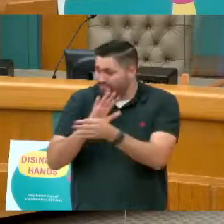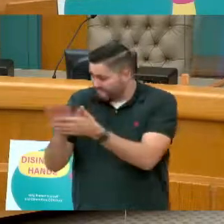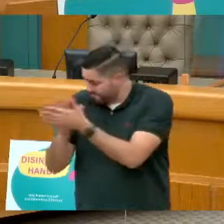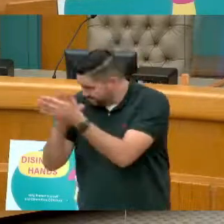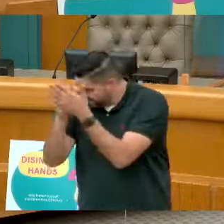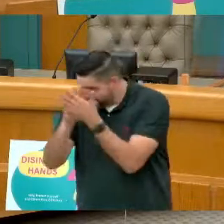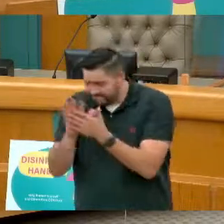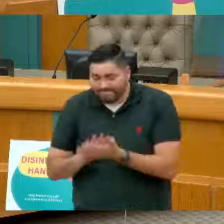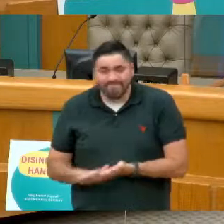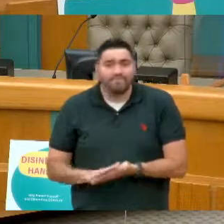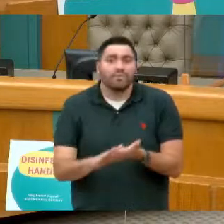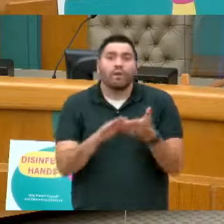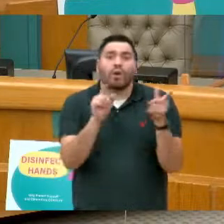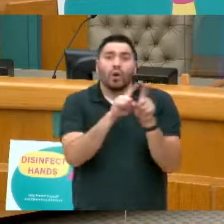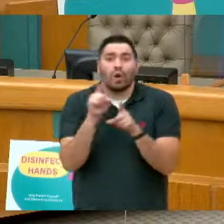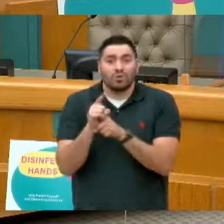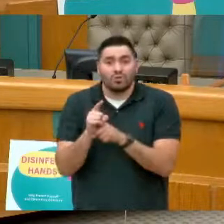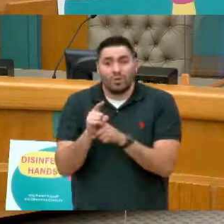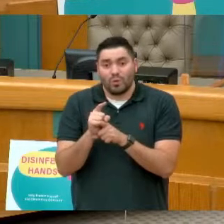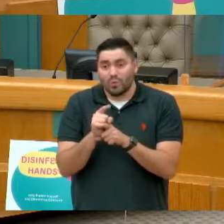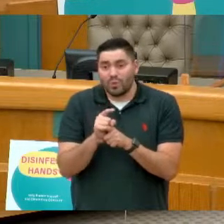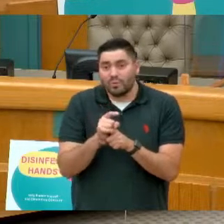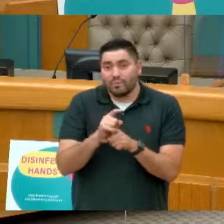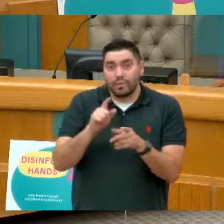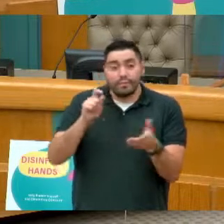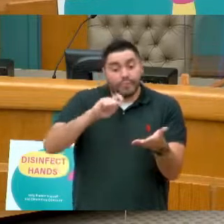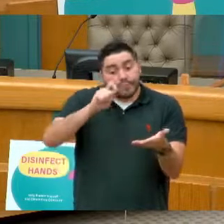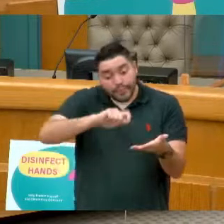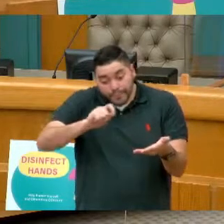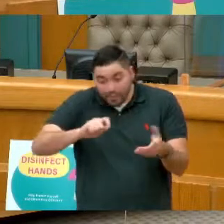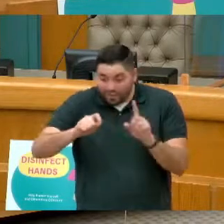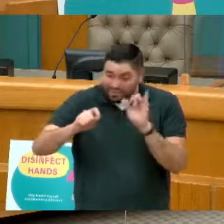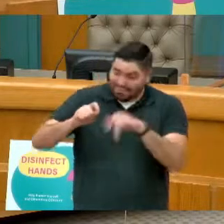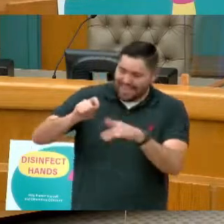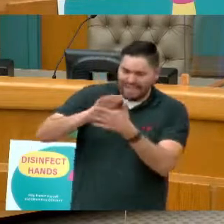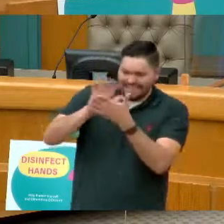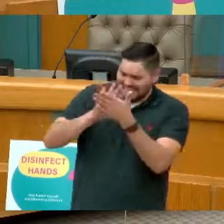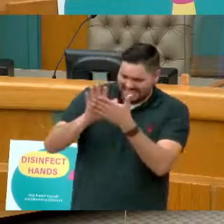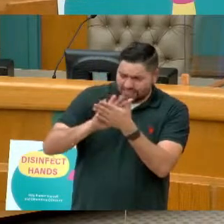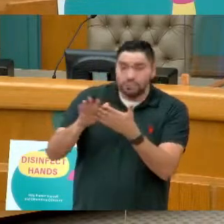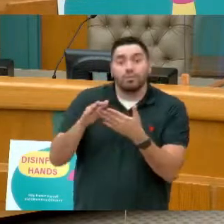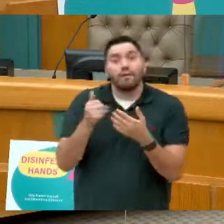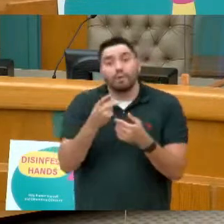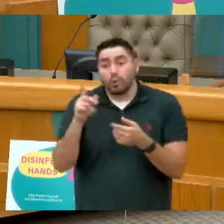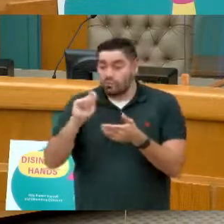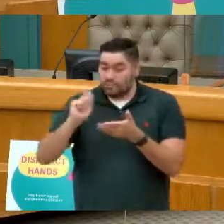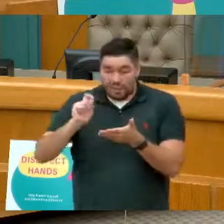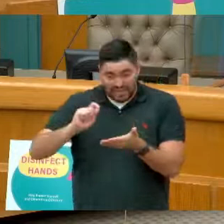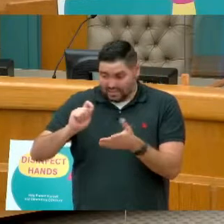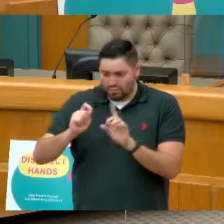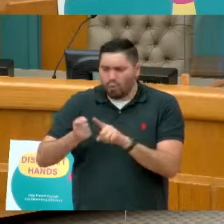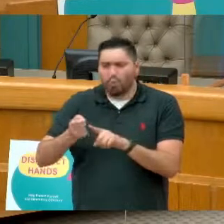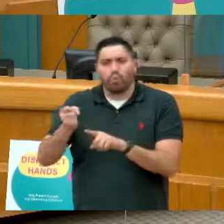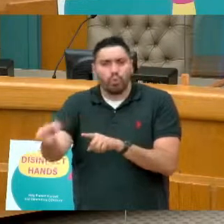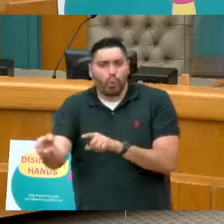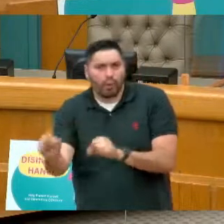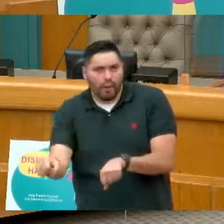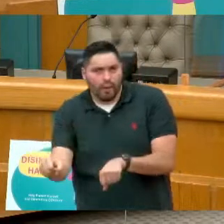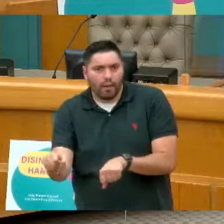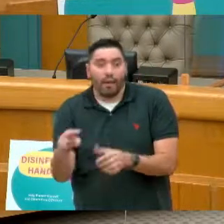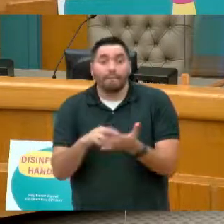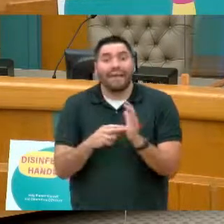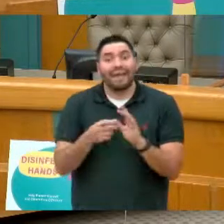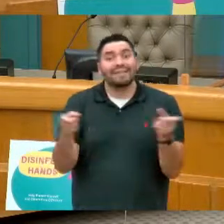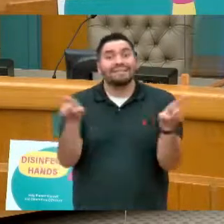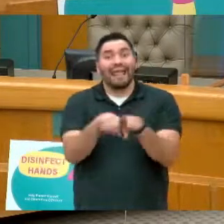safe and keeping you safe, is we have hired extra poll workers, and their main job is to clean the polling